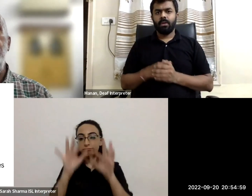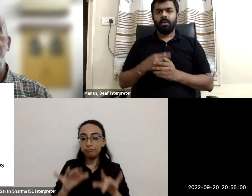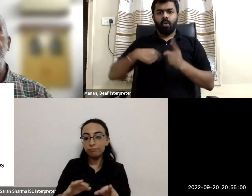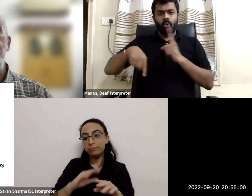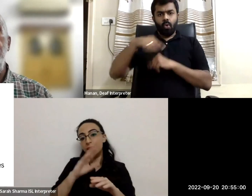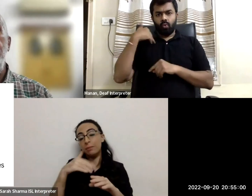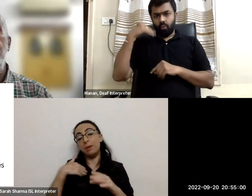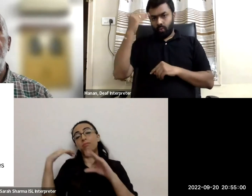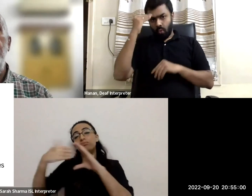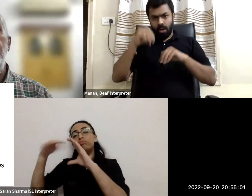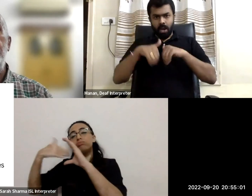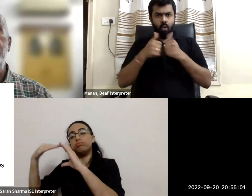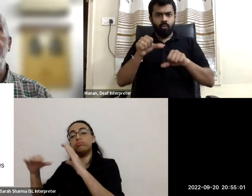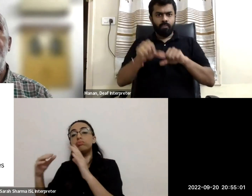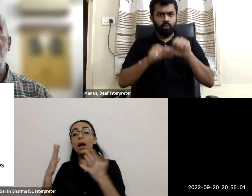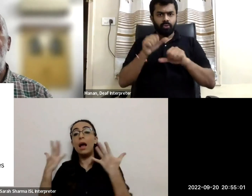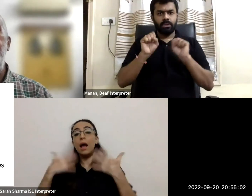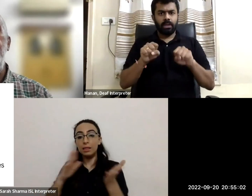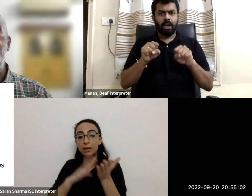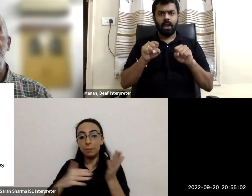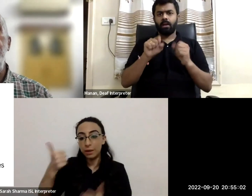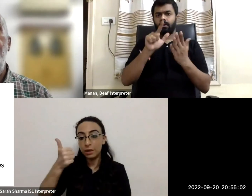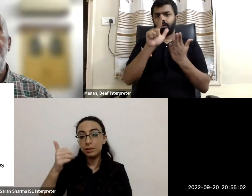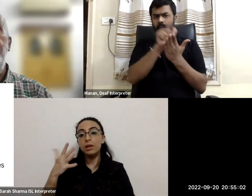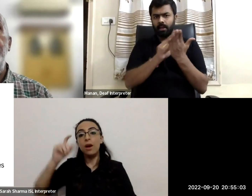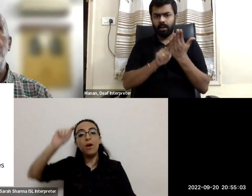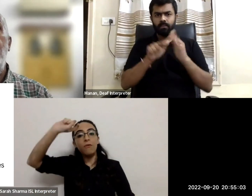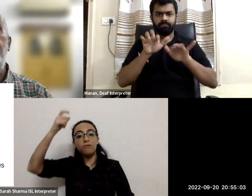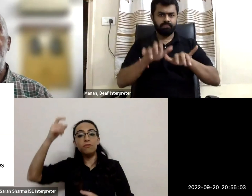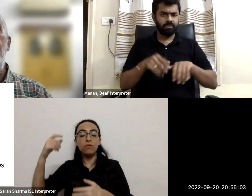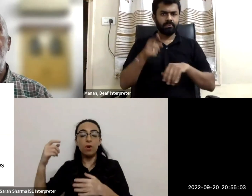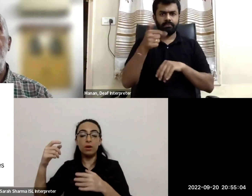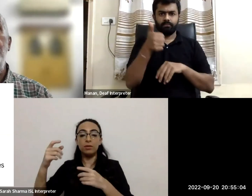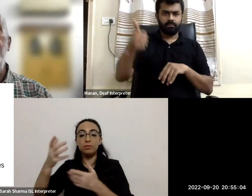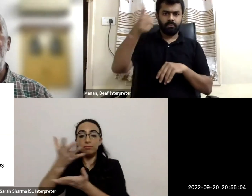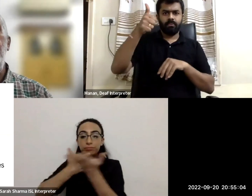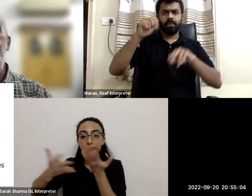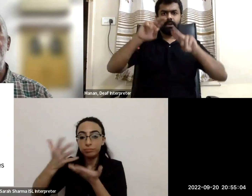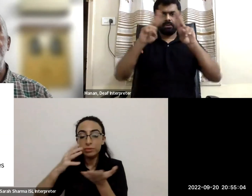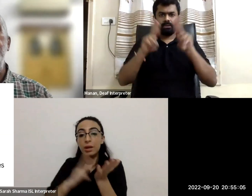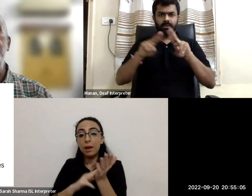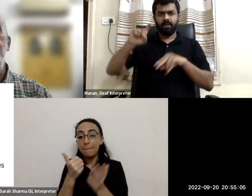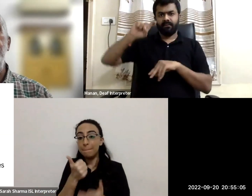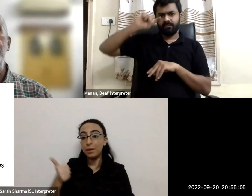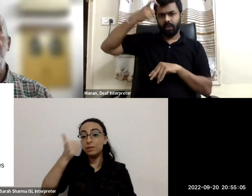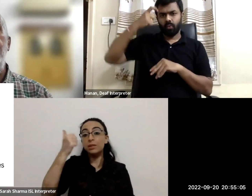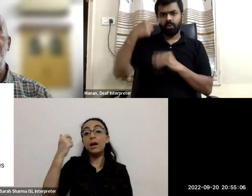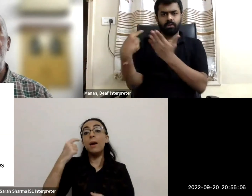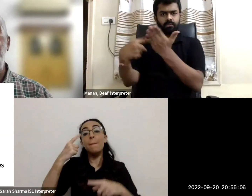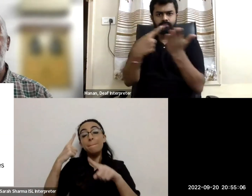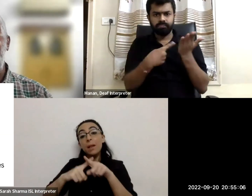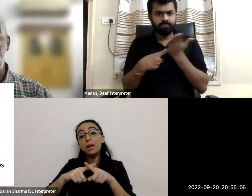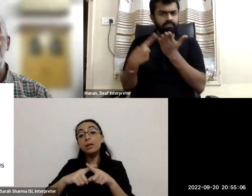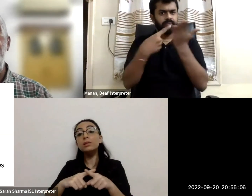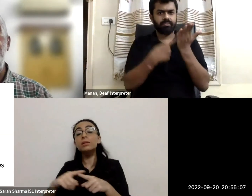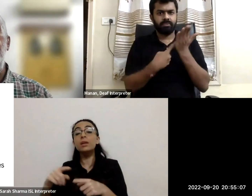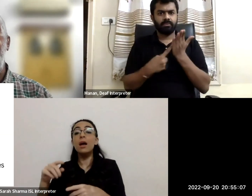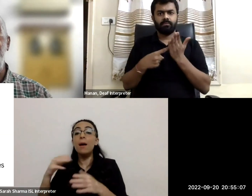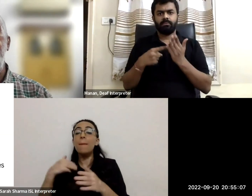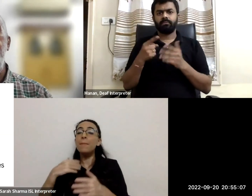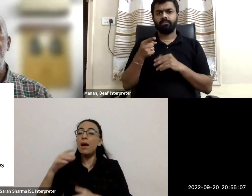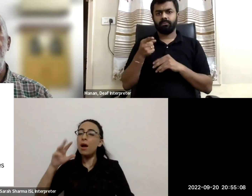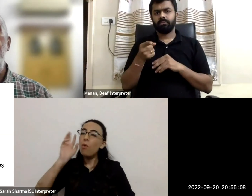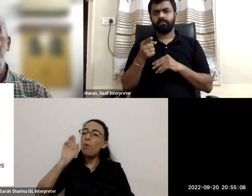of health, ministers of foreign affairs, with copy to the permanent mission of our country